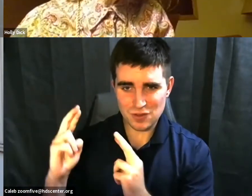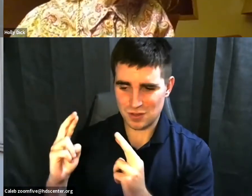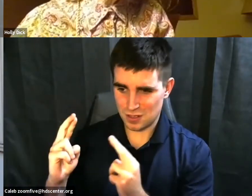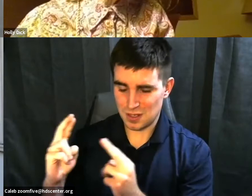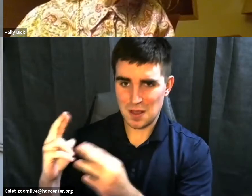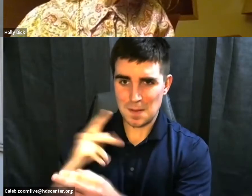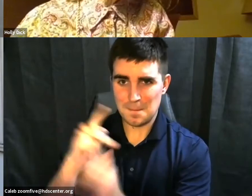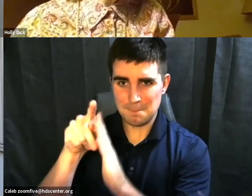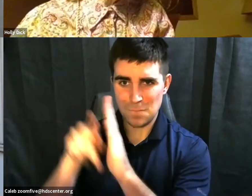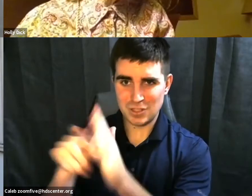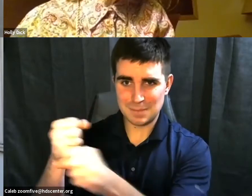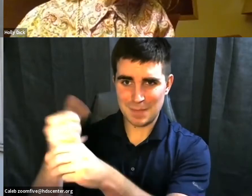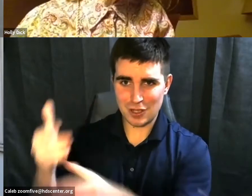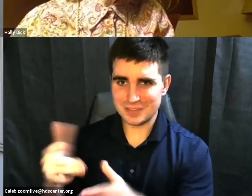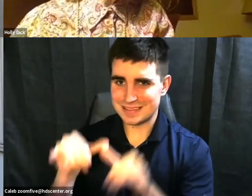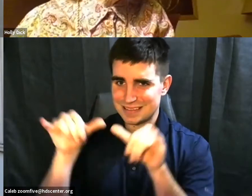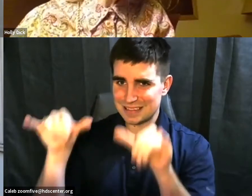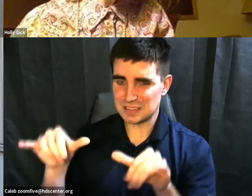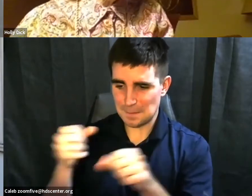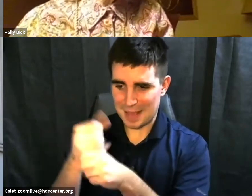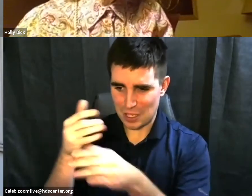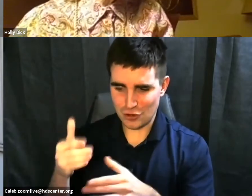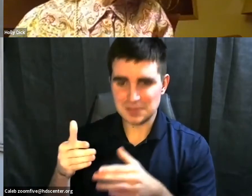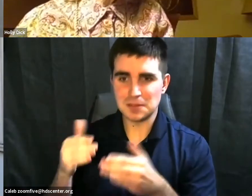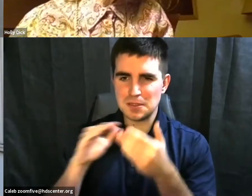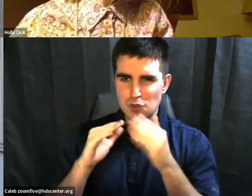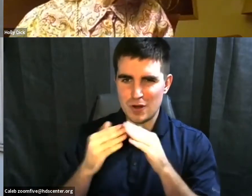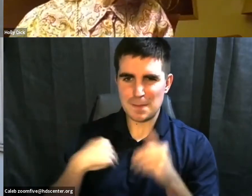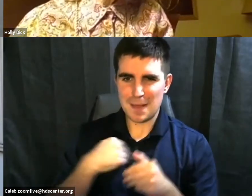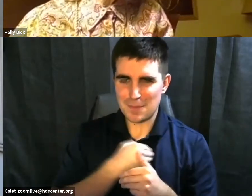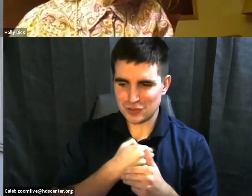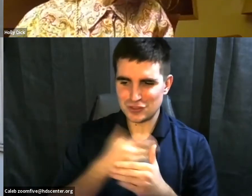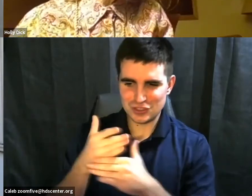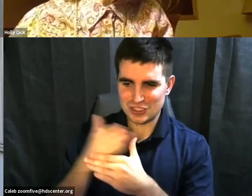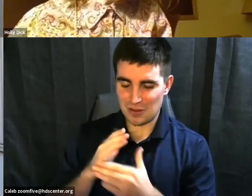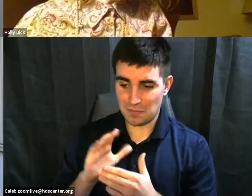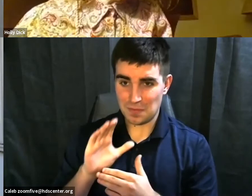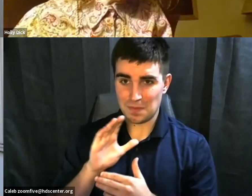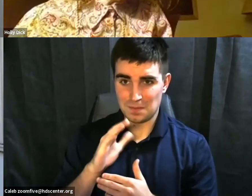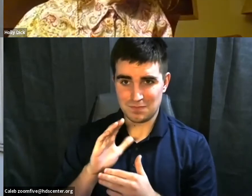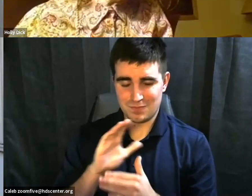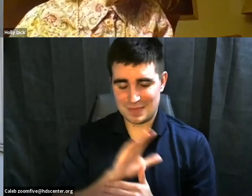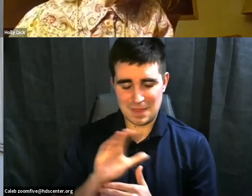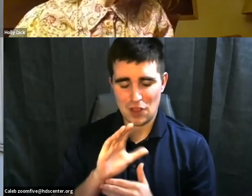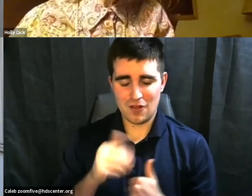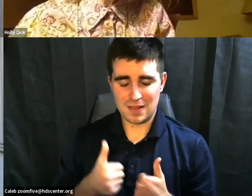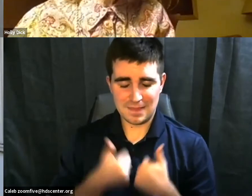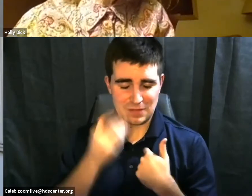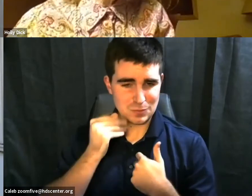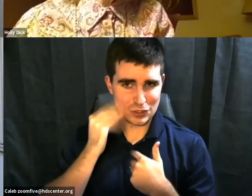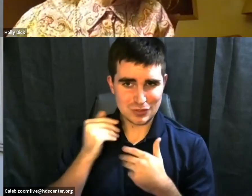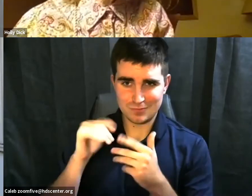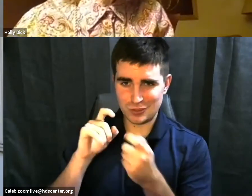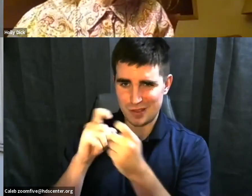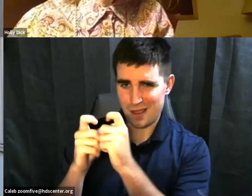system makers and community members who shared from their lived experiences to really shape and evolve systems in a way